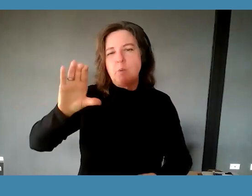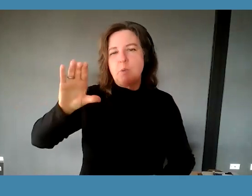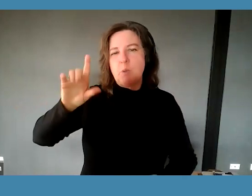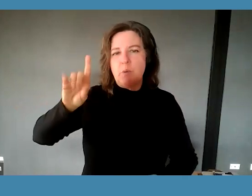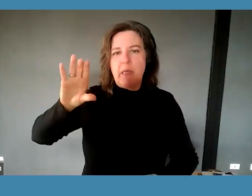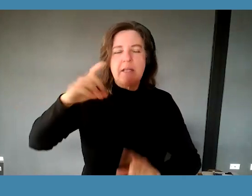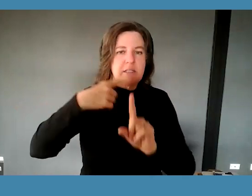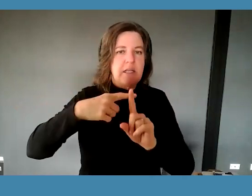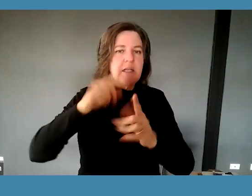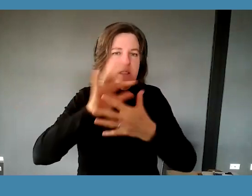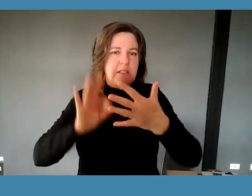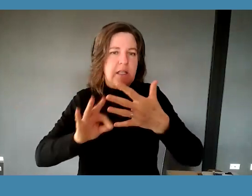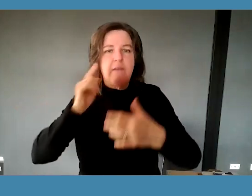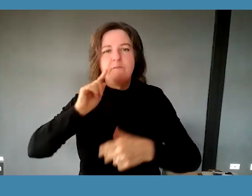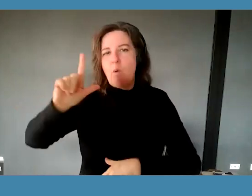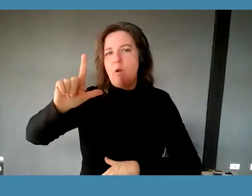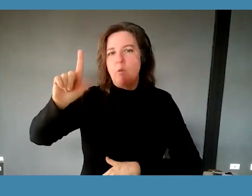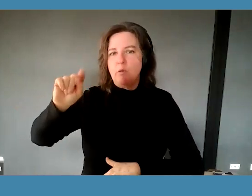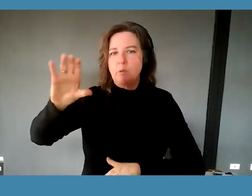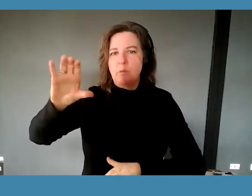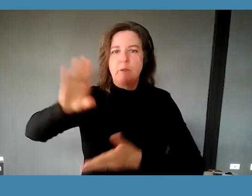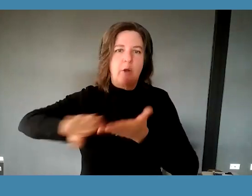the long-term care waiver.